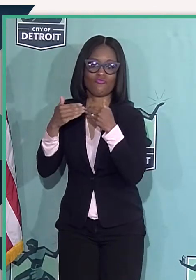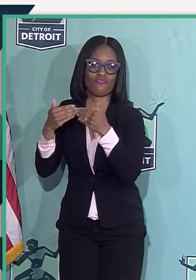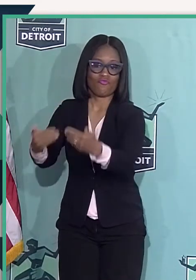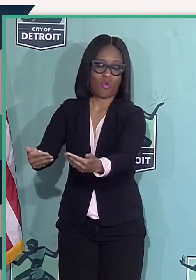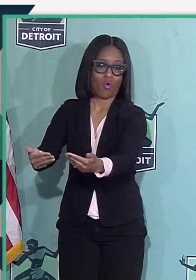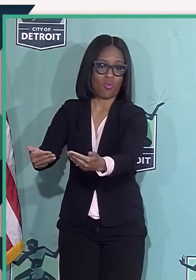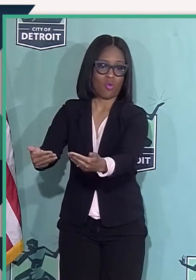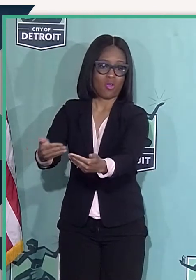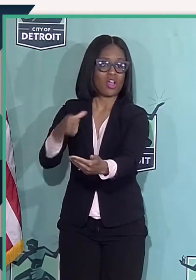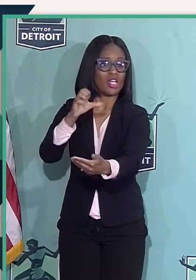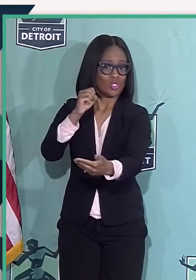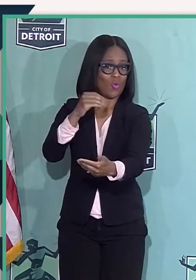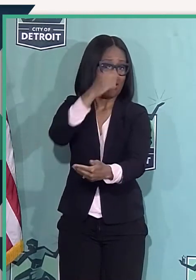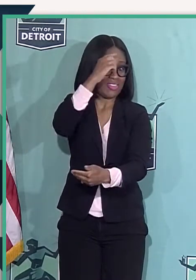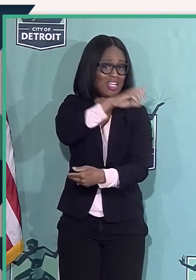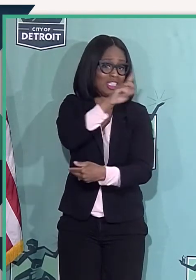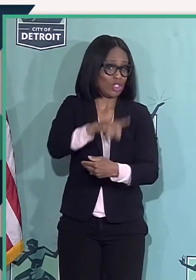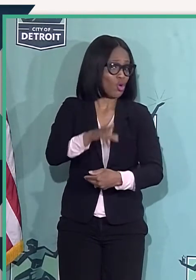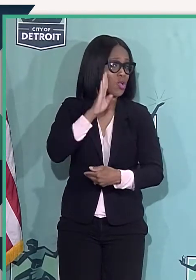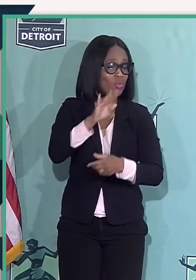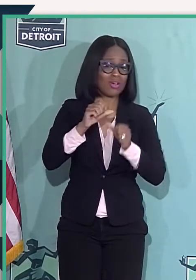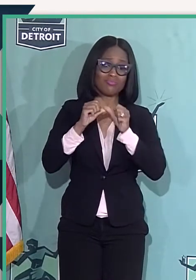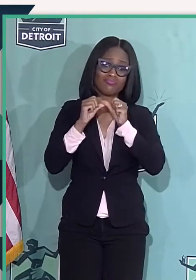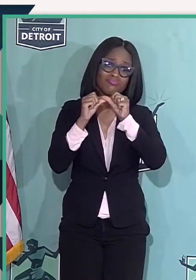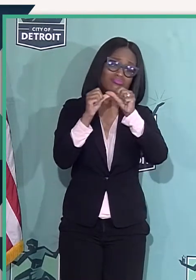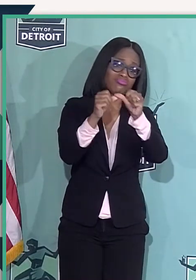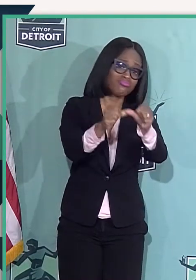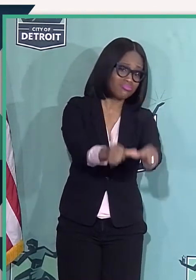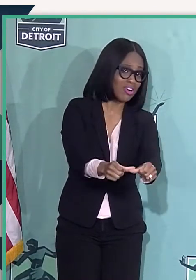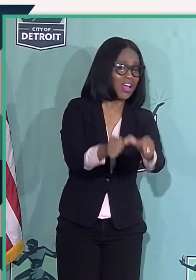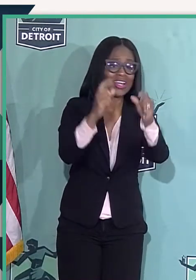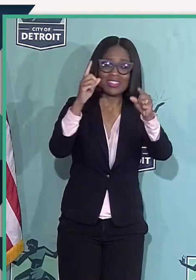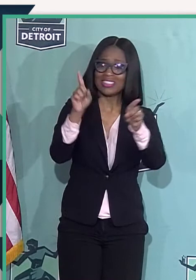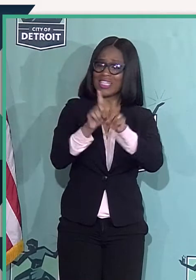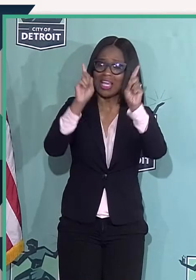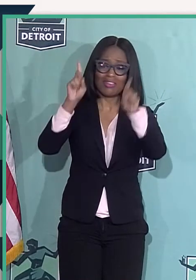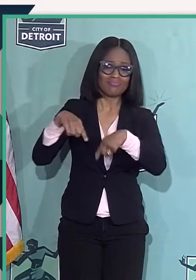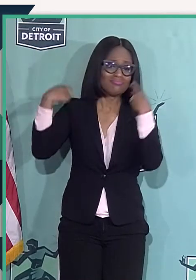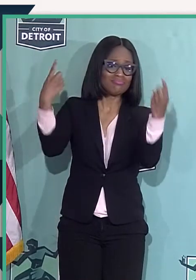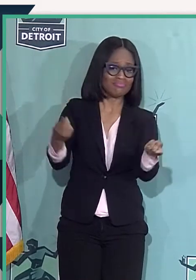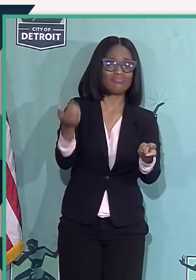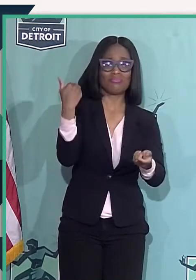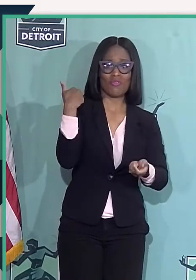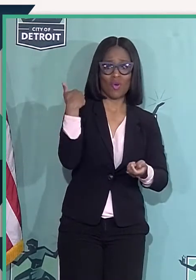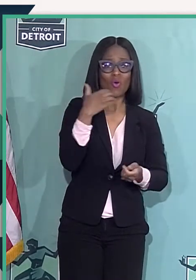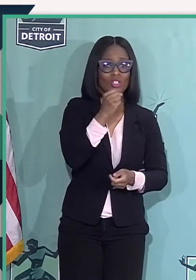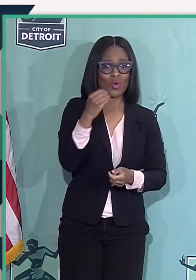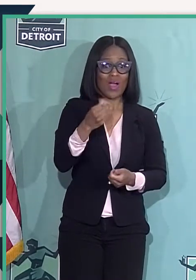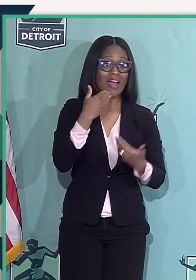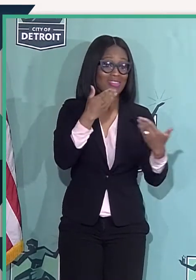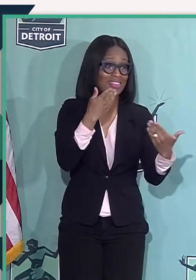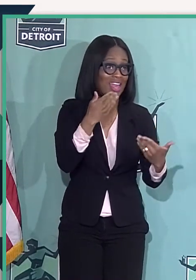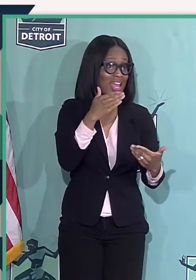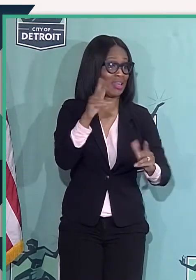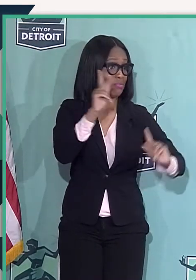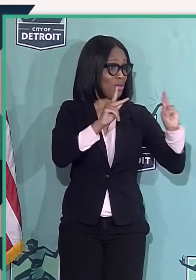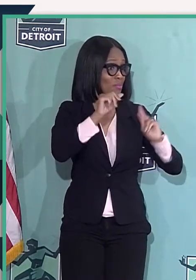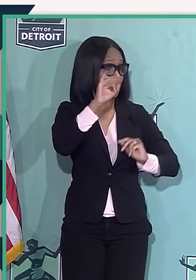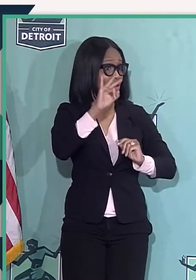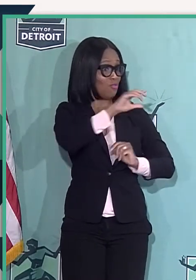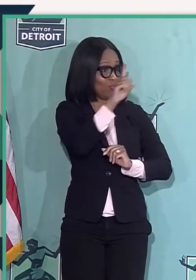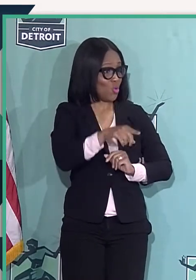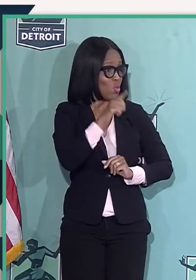is going to do, is what Detroit continues to do, is what Detroit has always done. And so I thank the citizens of Detroit for